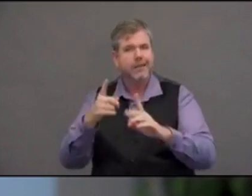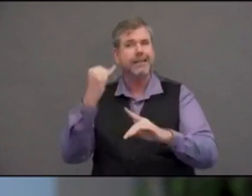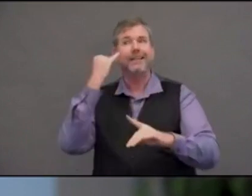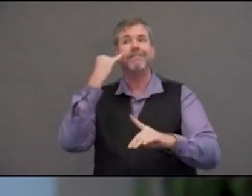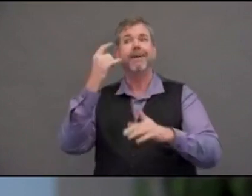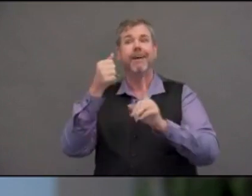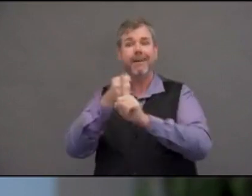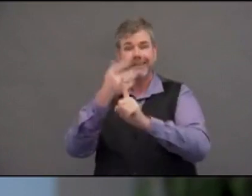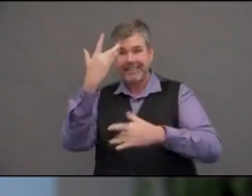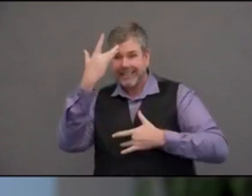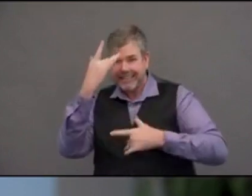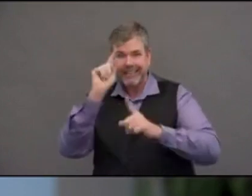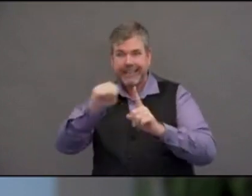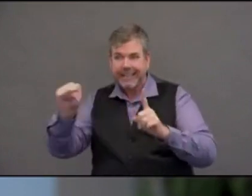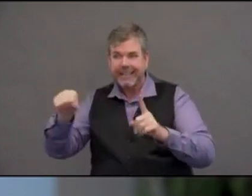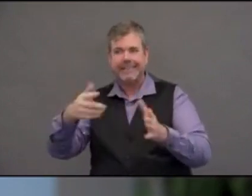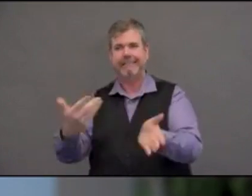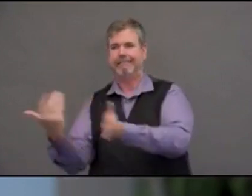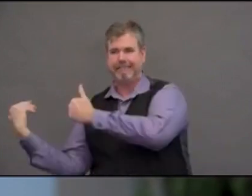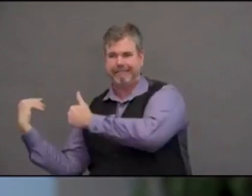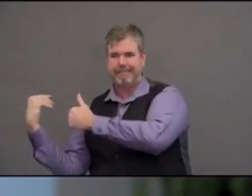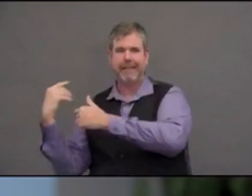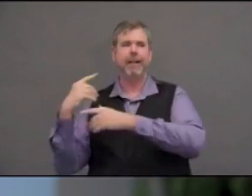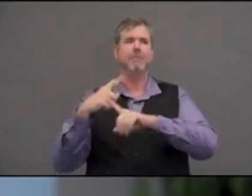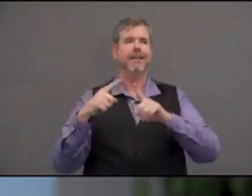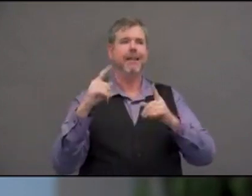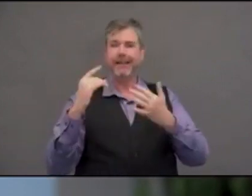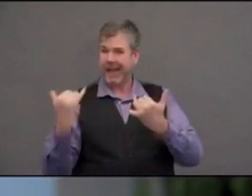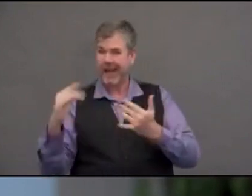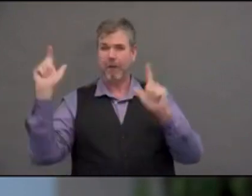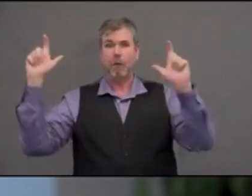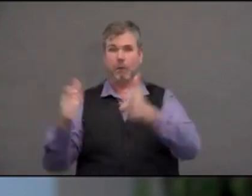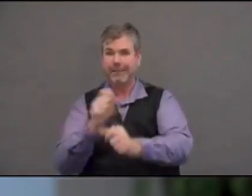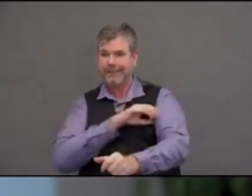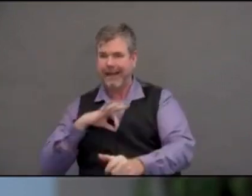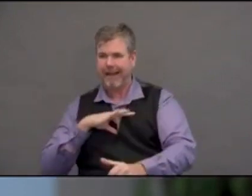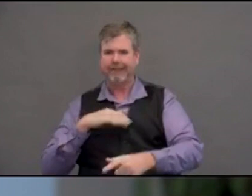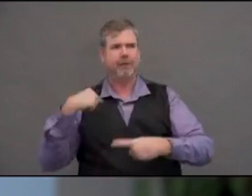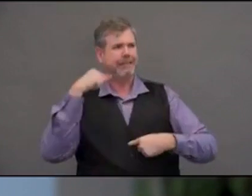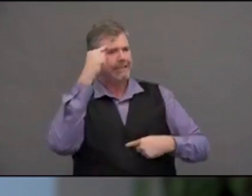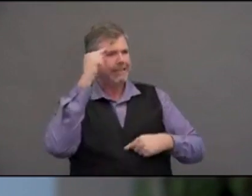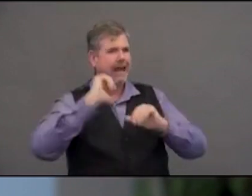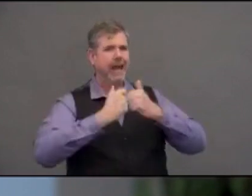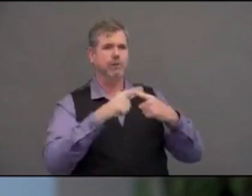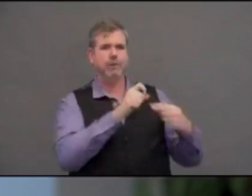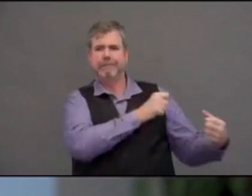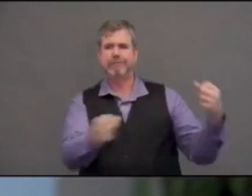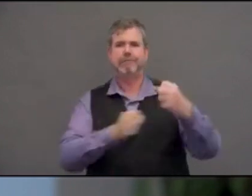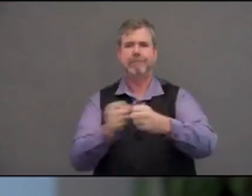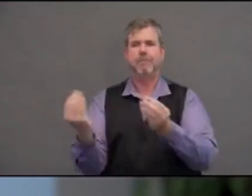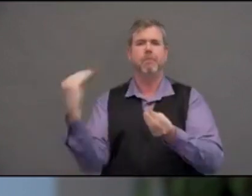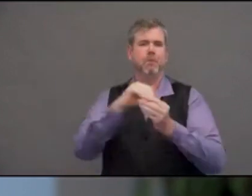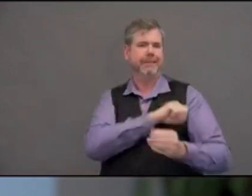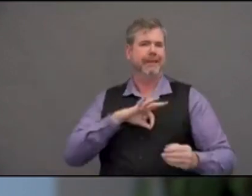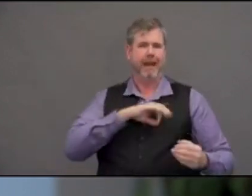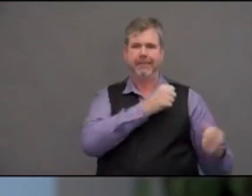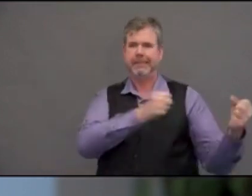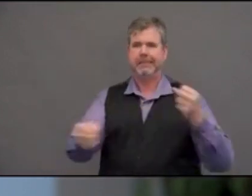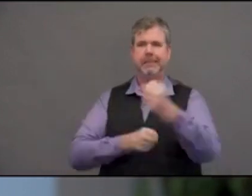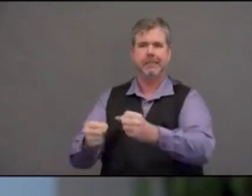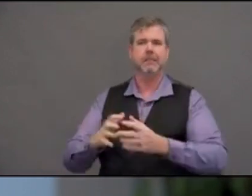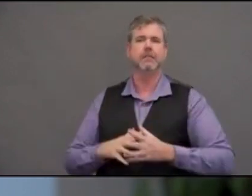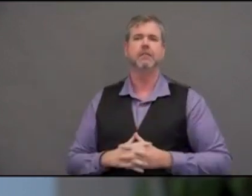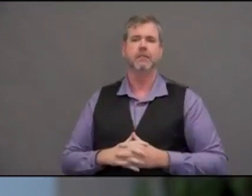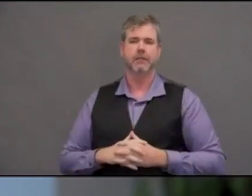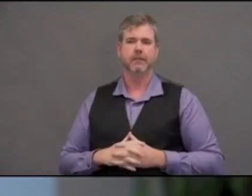need to support the good work that the long-term care facilities try to do every day in taking care